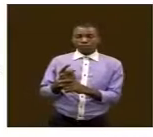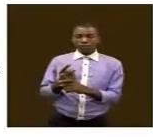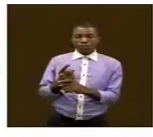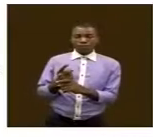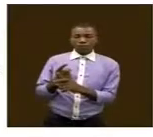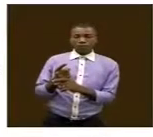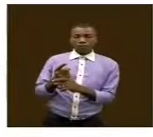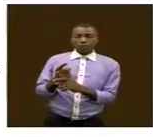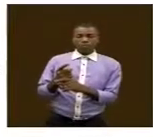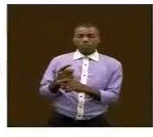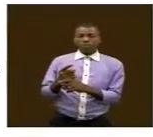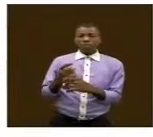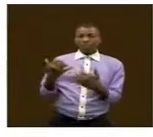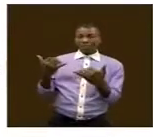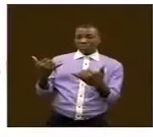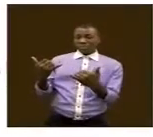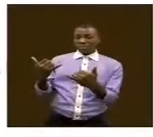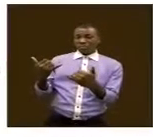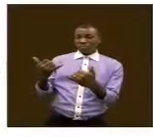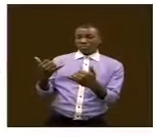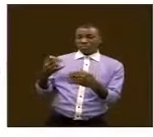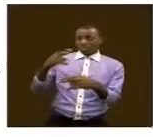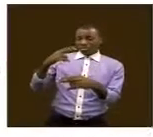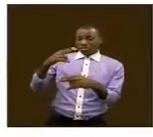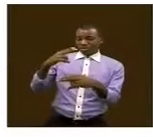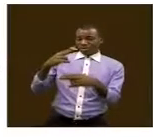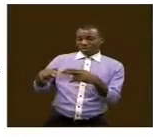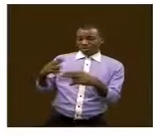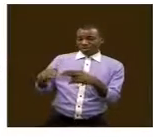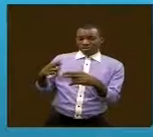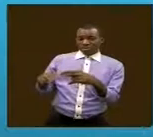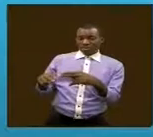They are laid on the surface of water.